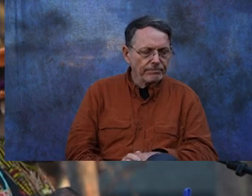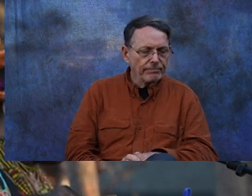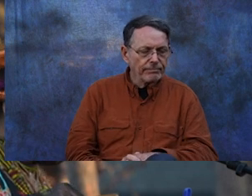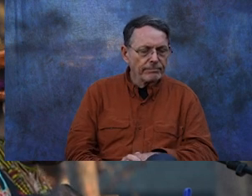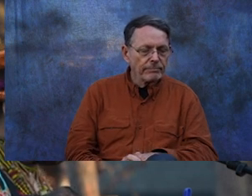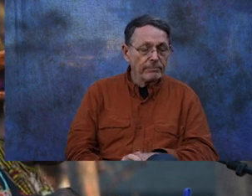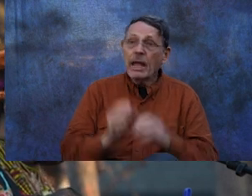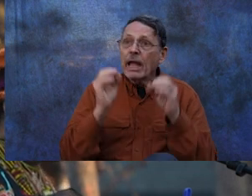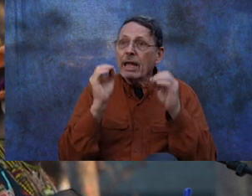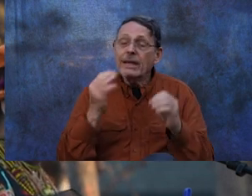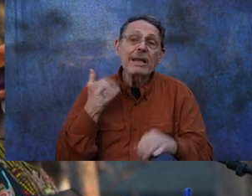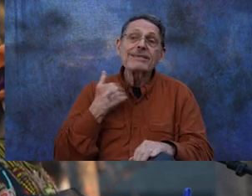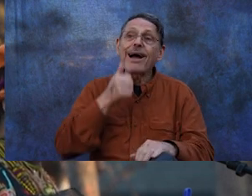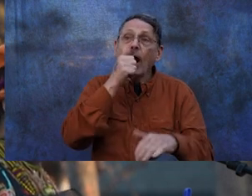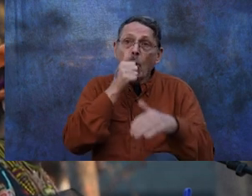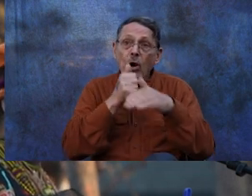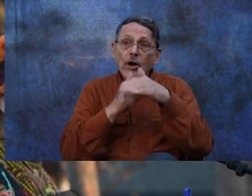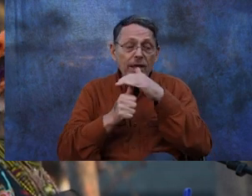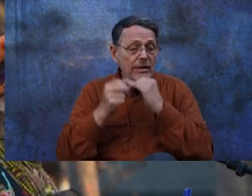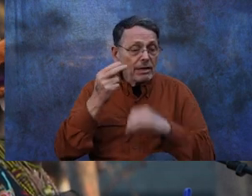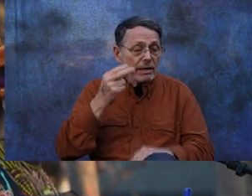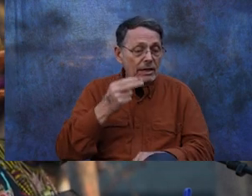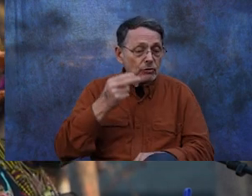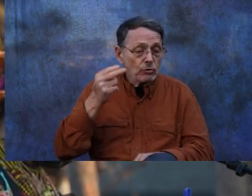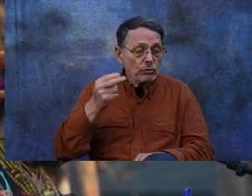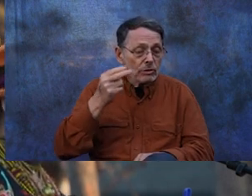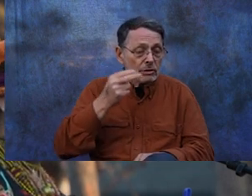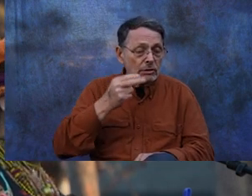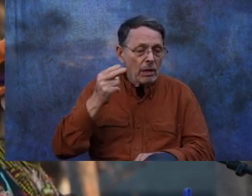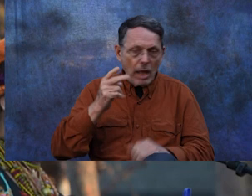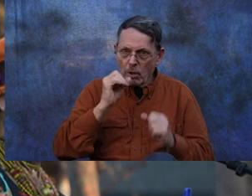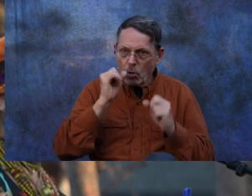and teach our hidden histories